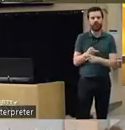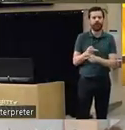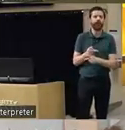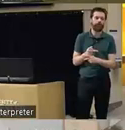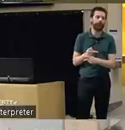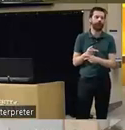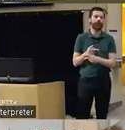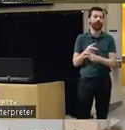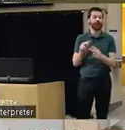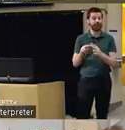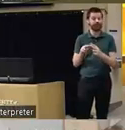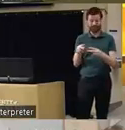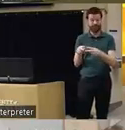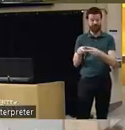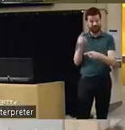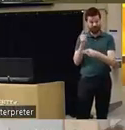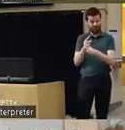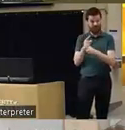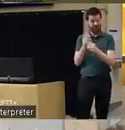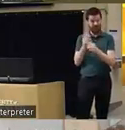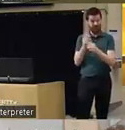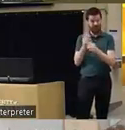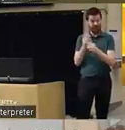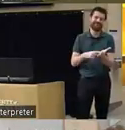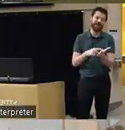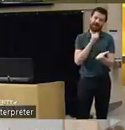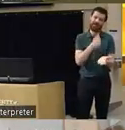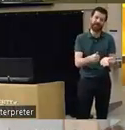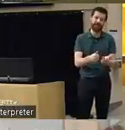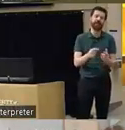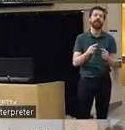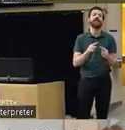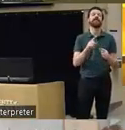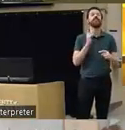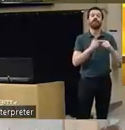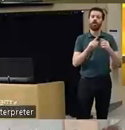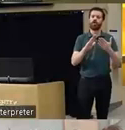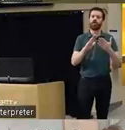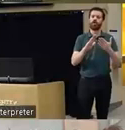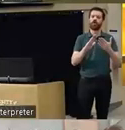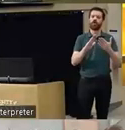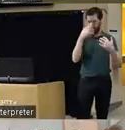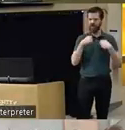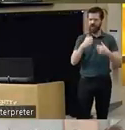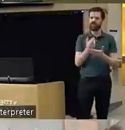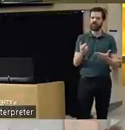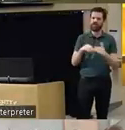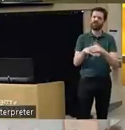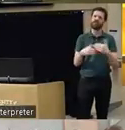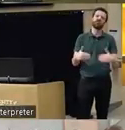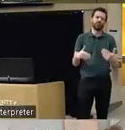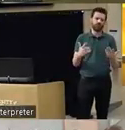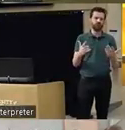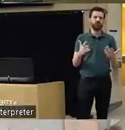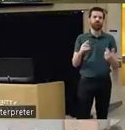those aren't always the correct level either. We also have some challenges in access to community mental health resources, particularly